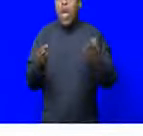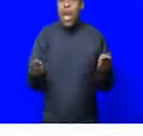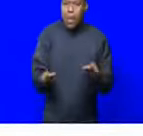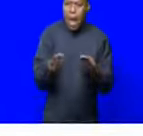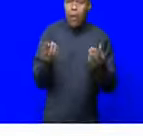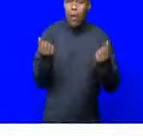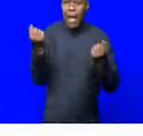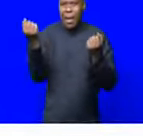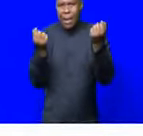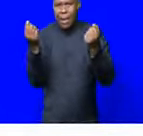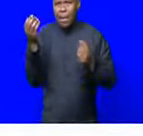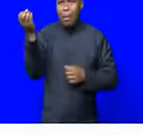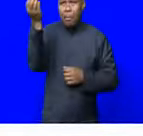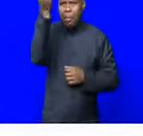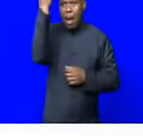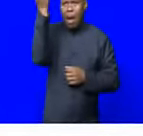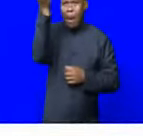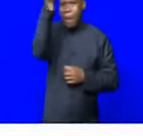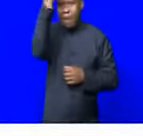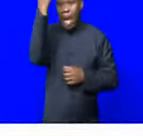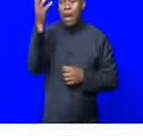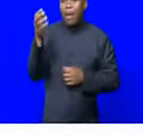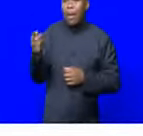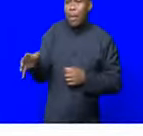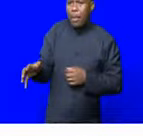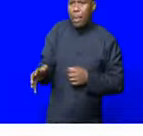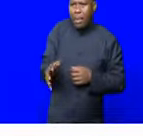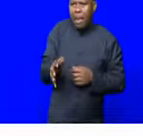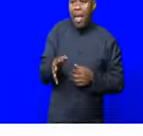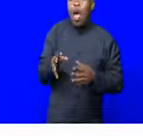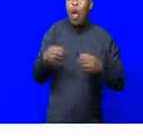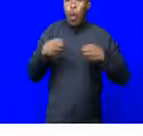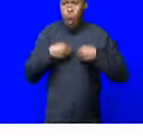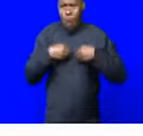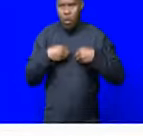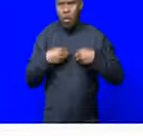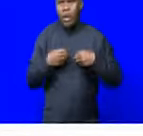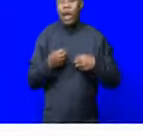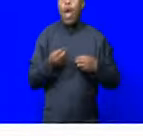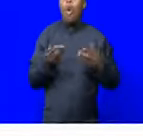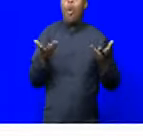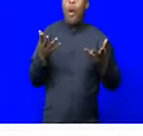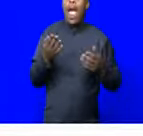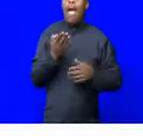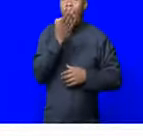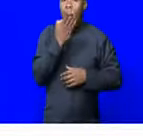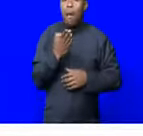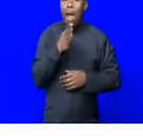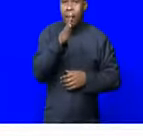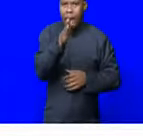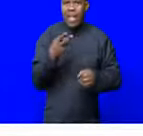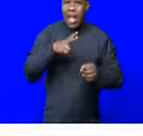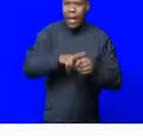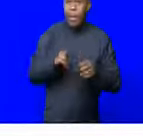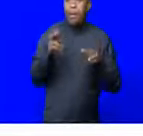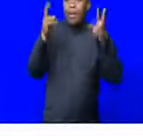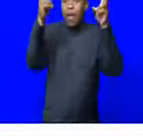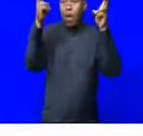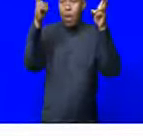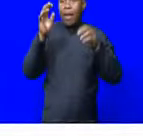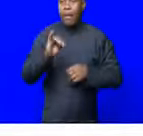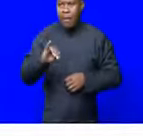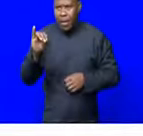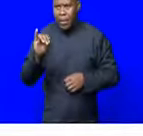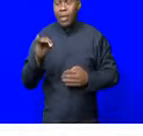the National Maize Corporation. In the meeting that took place at Malkens, some issues being addressed was the payment of